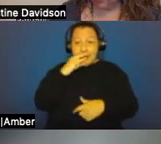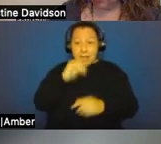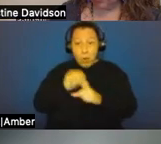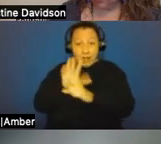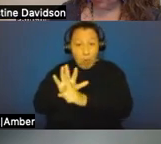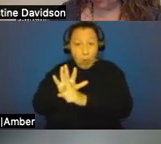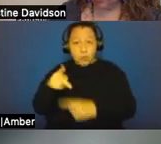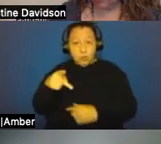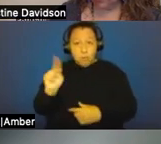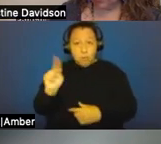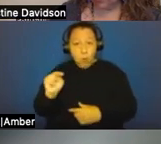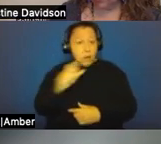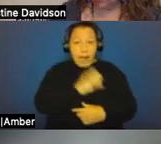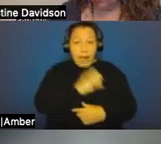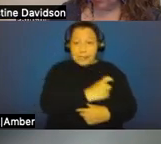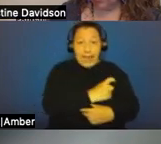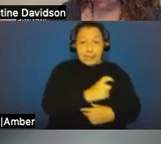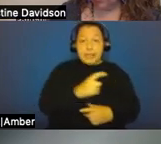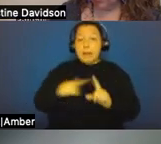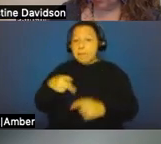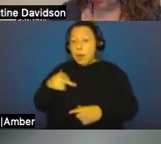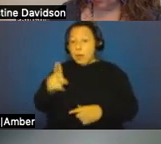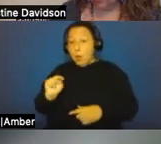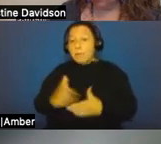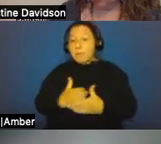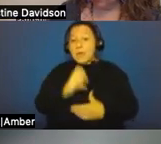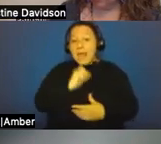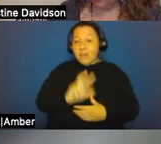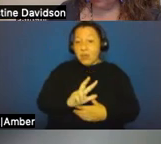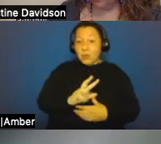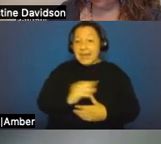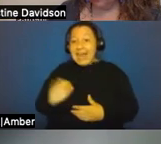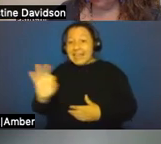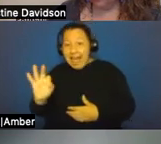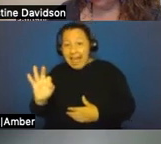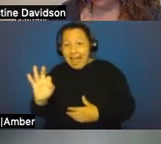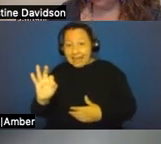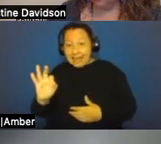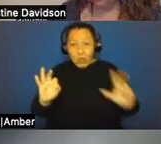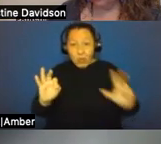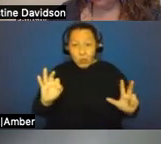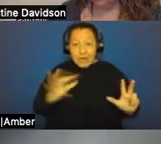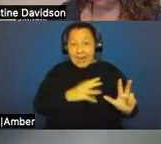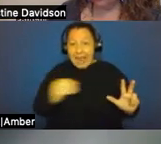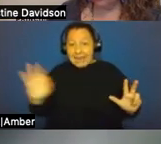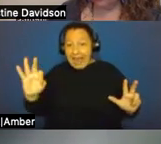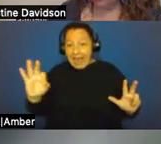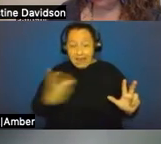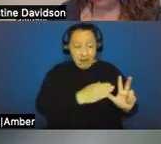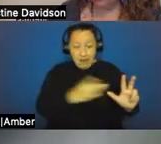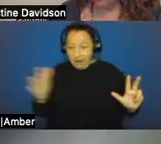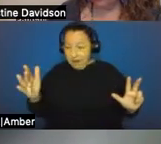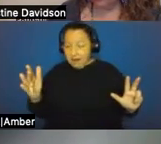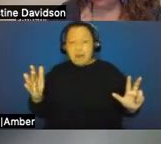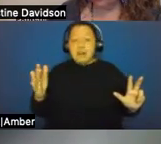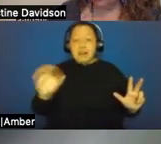but porn, is between the ages of like 3 and 9 years old. So I would definitely say that like sex and porn are not synonymous.